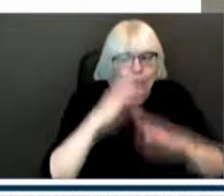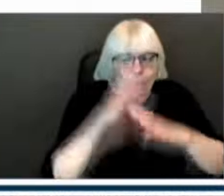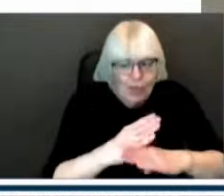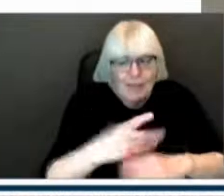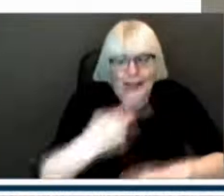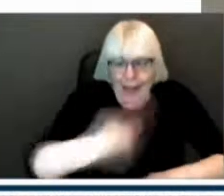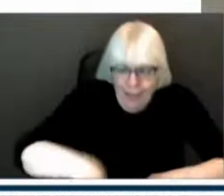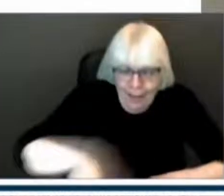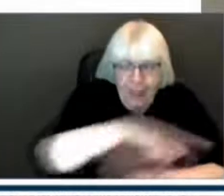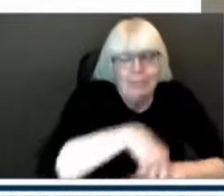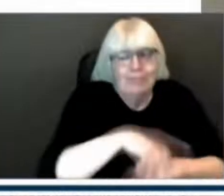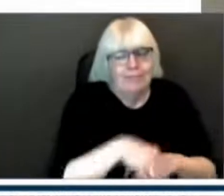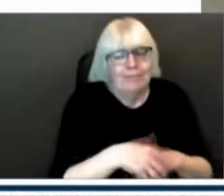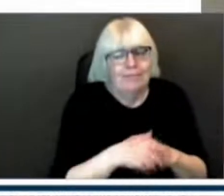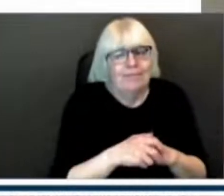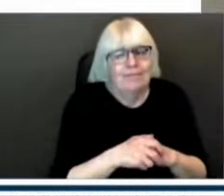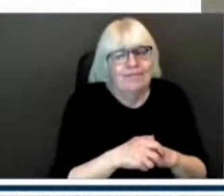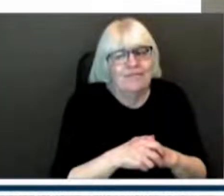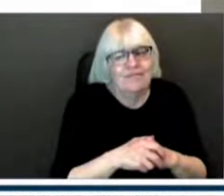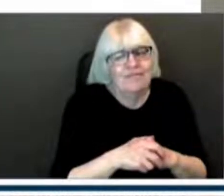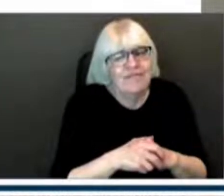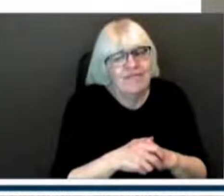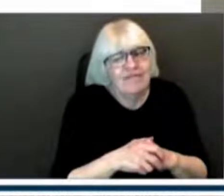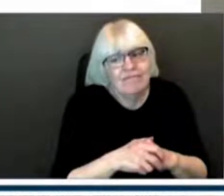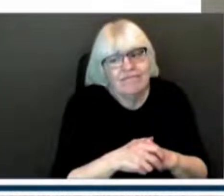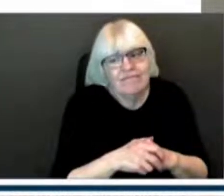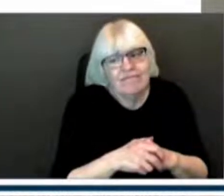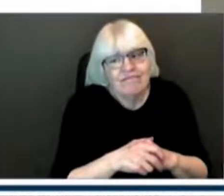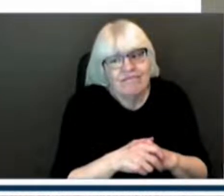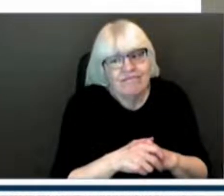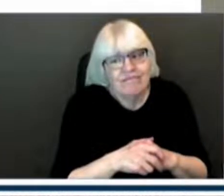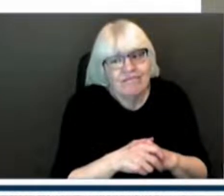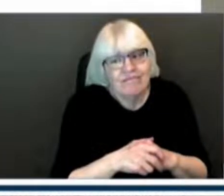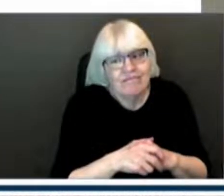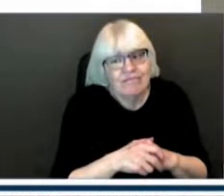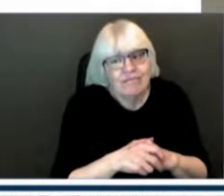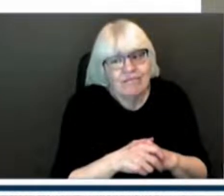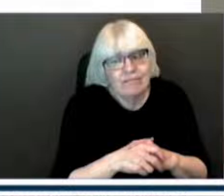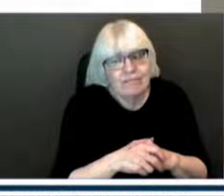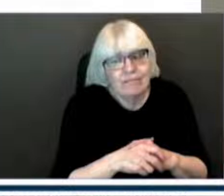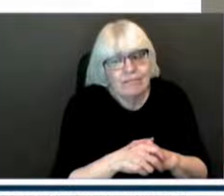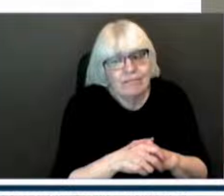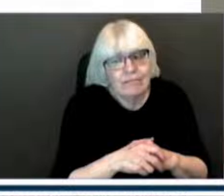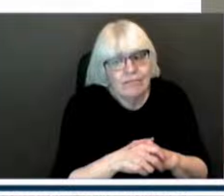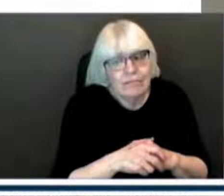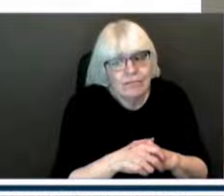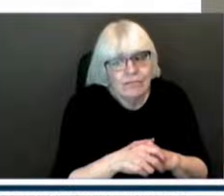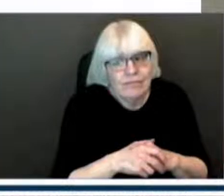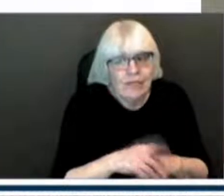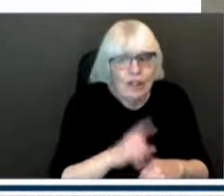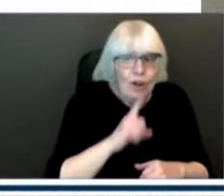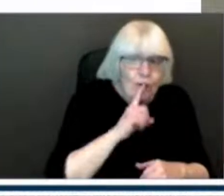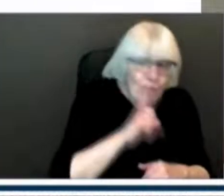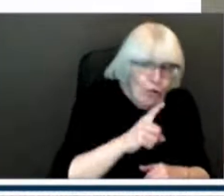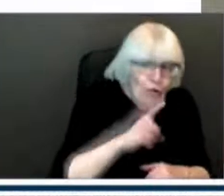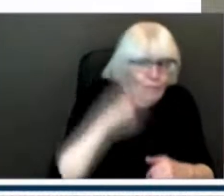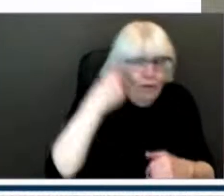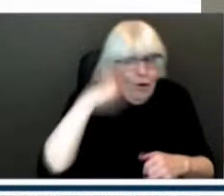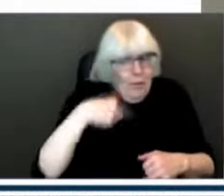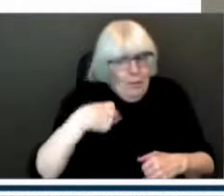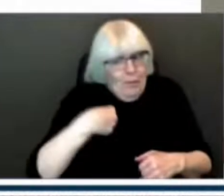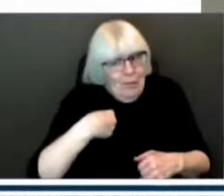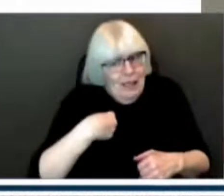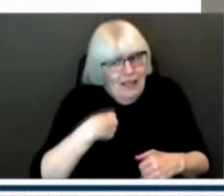fundamental point that that we need to make, that it can't be all about just ourselves. We have to be aware that there are others around us in